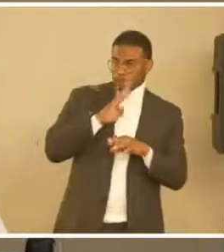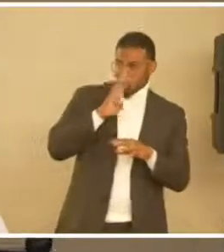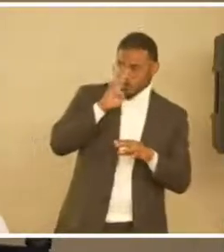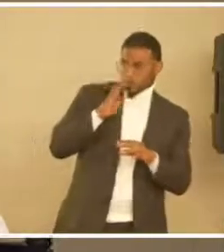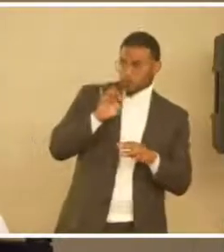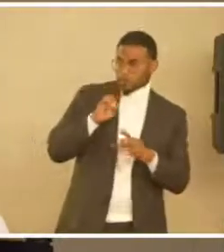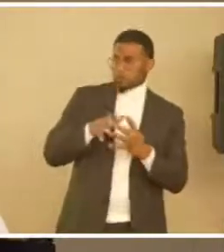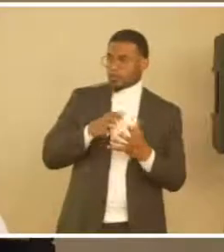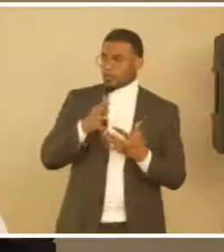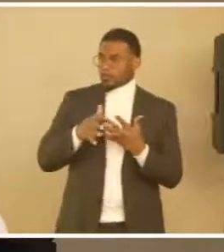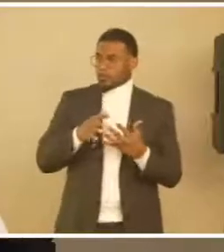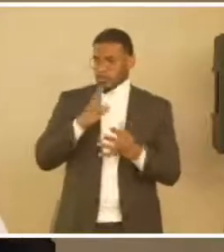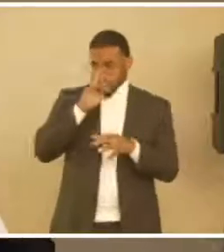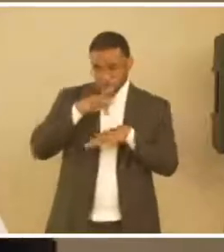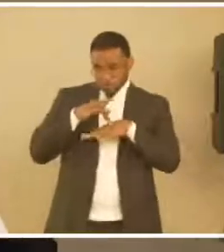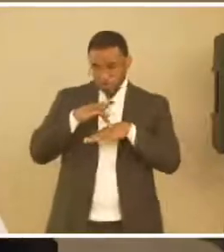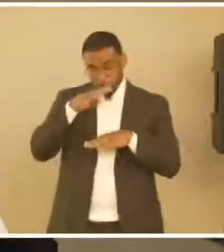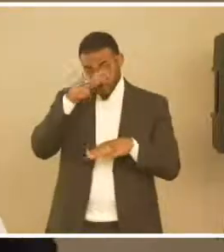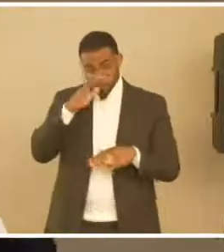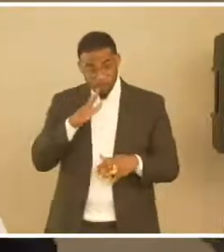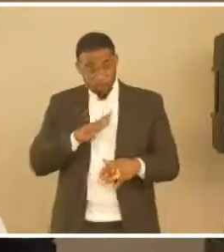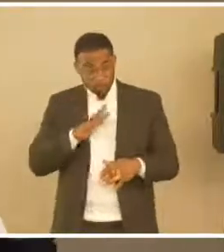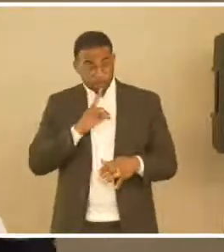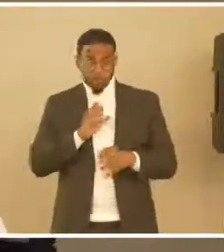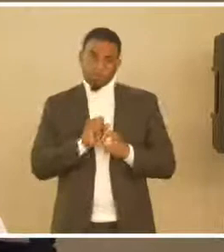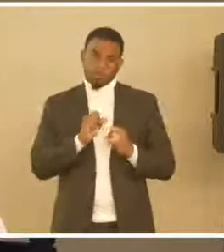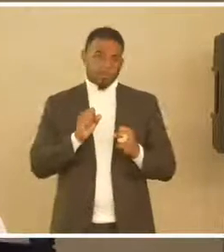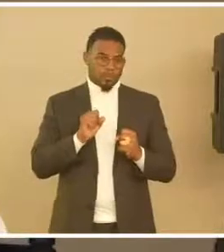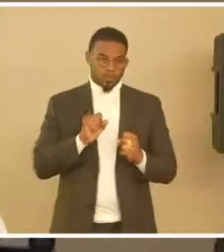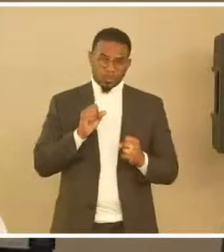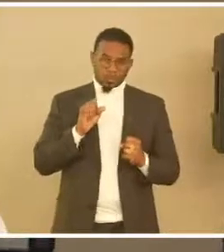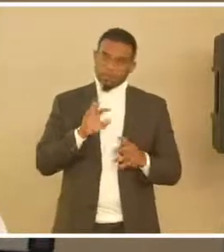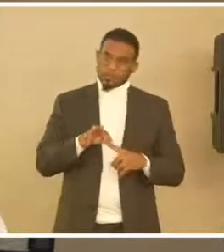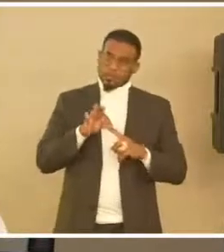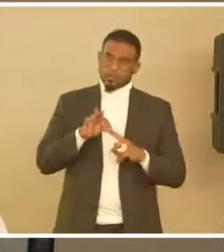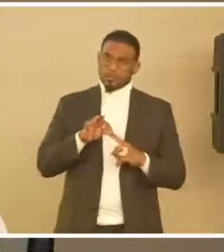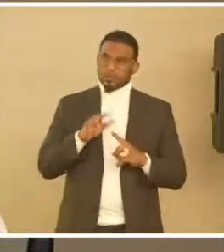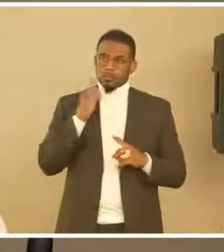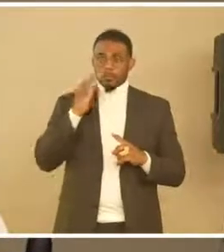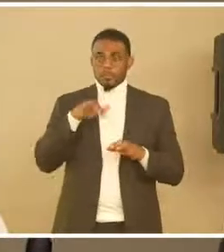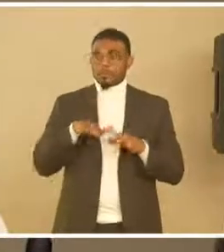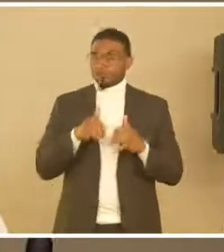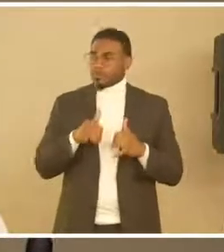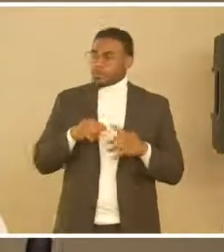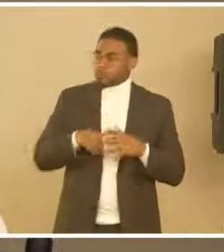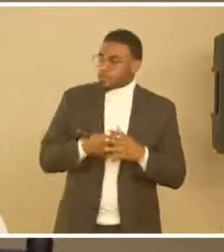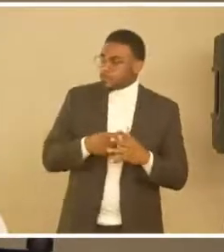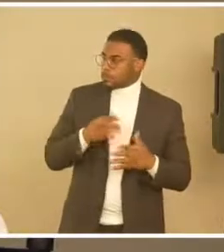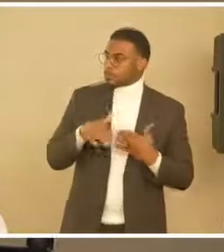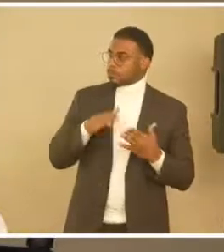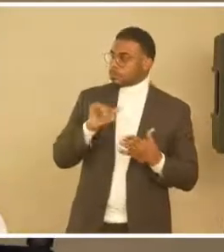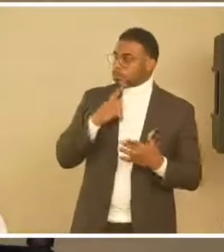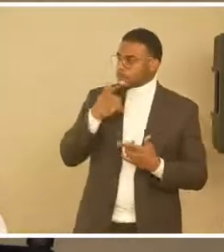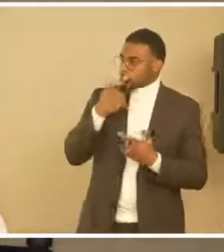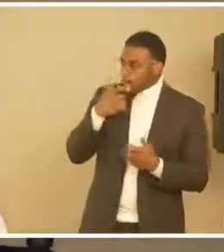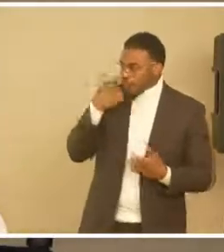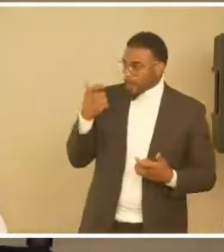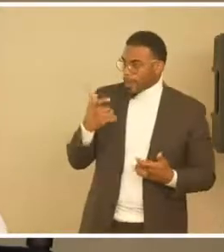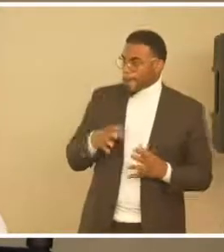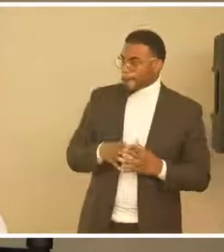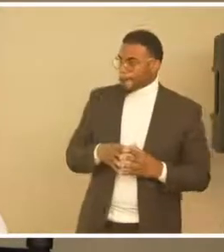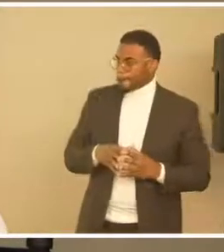fetishization of black women on screen, which is a very specific experience. And that's how it started. So that was interesting